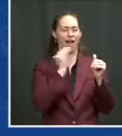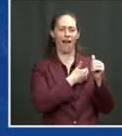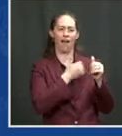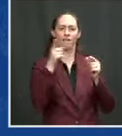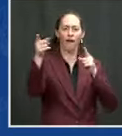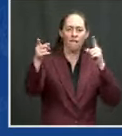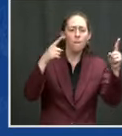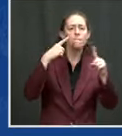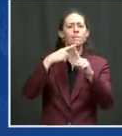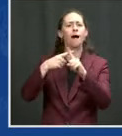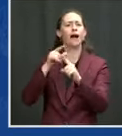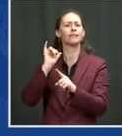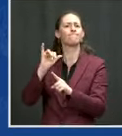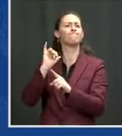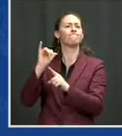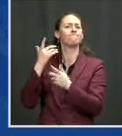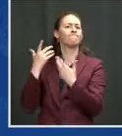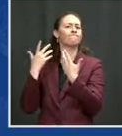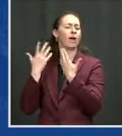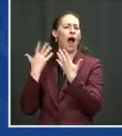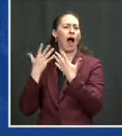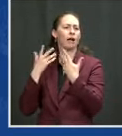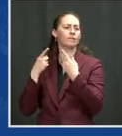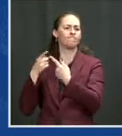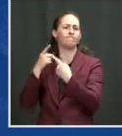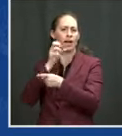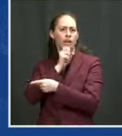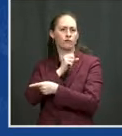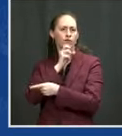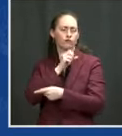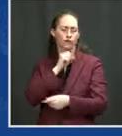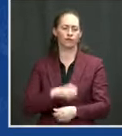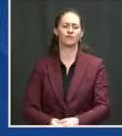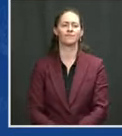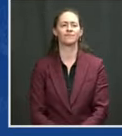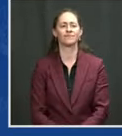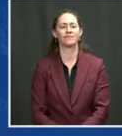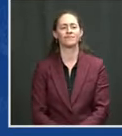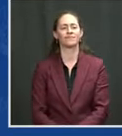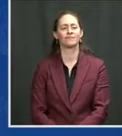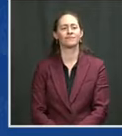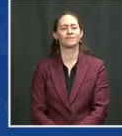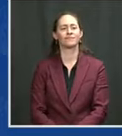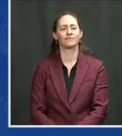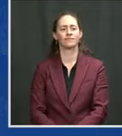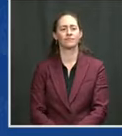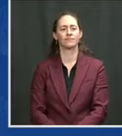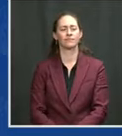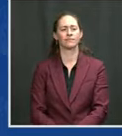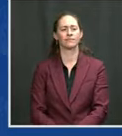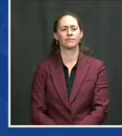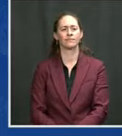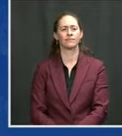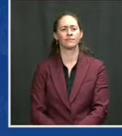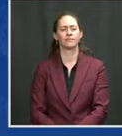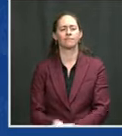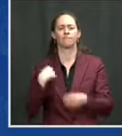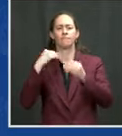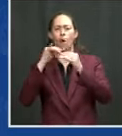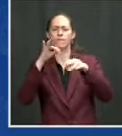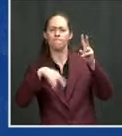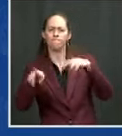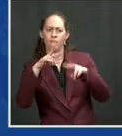focused on equity, we focused on addressing what made us the most vulnerable to the virus. So we knew that older individuals were more likely